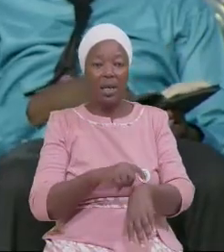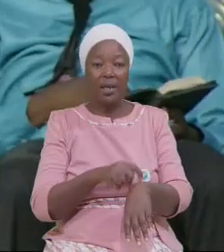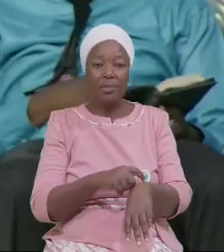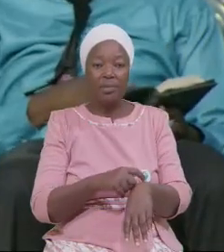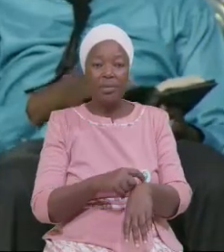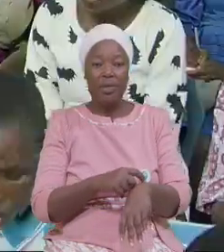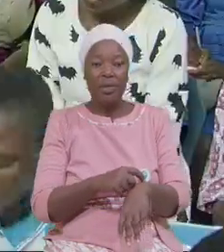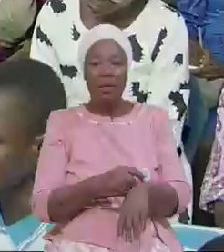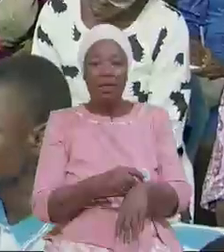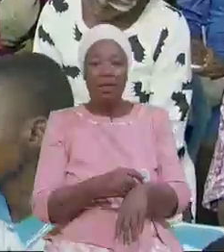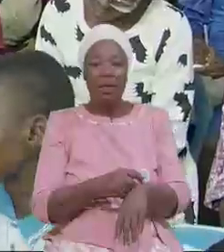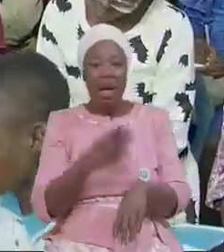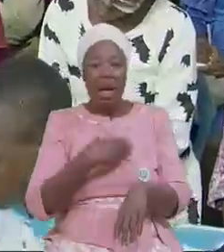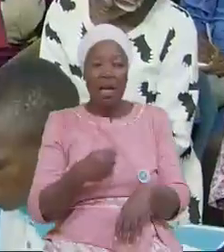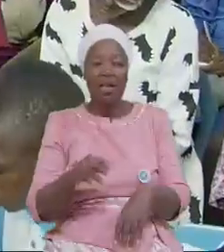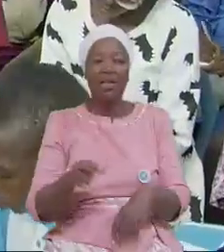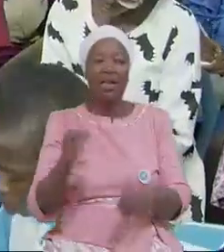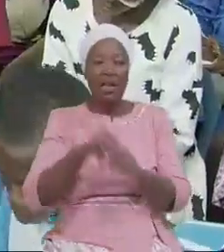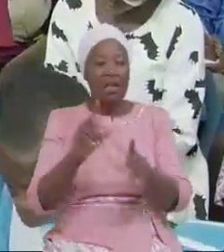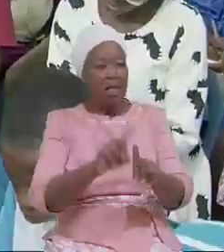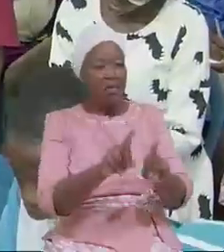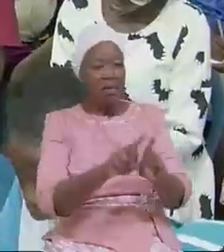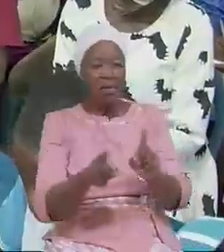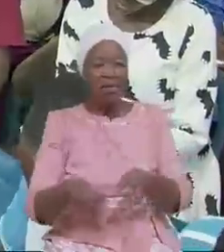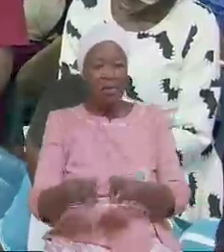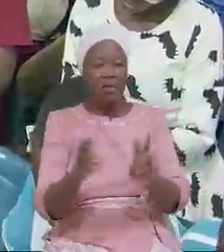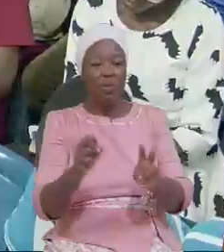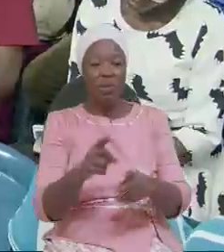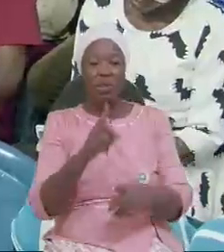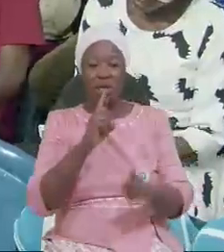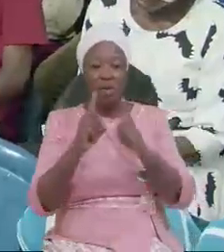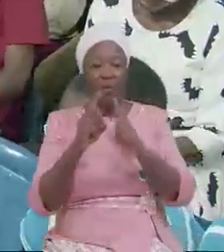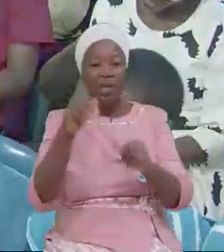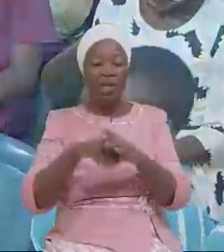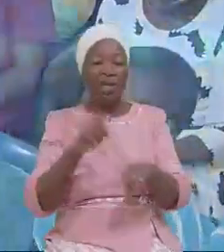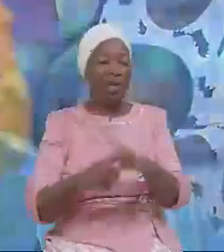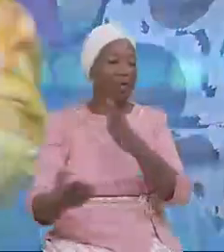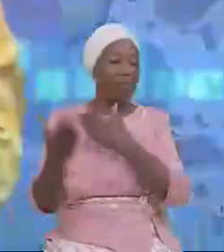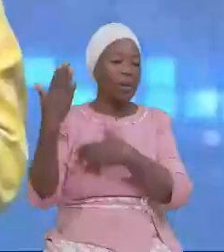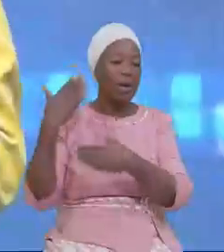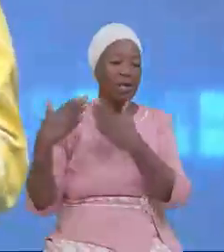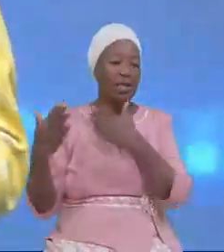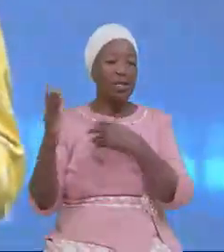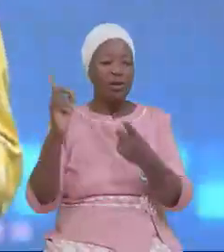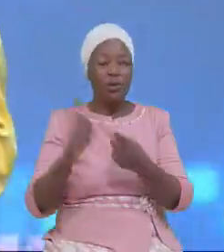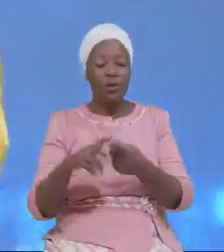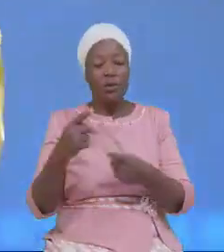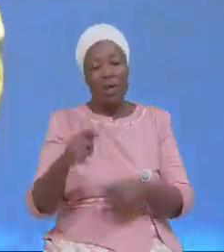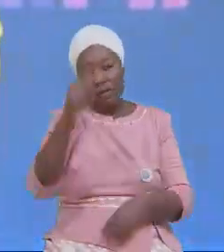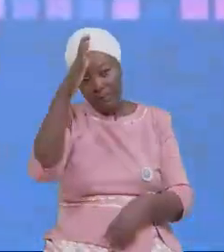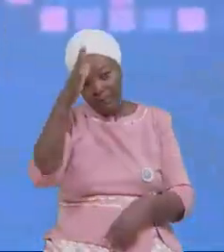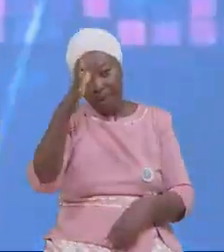and in diverse manners spake in time past unto the